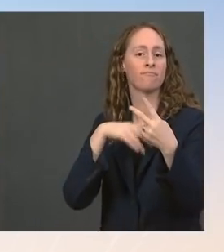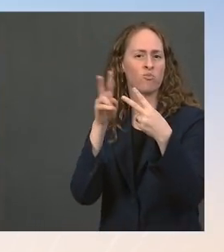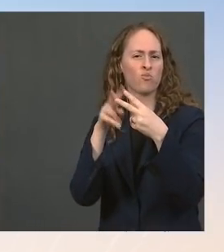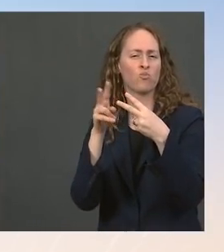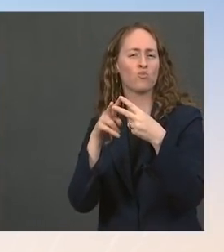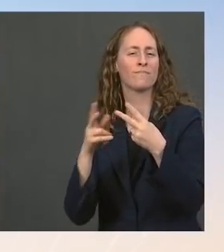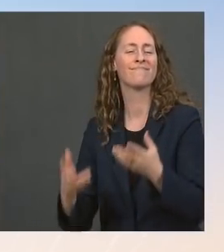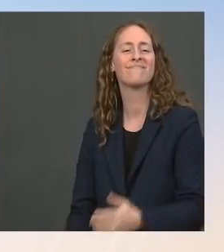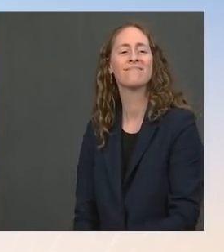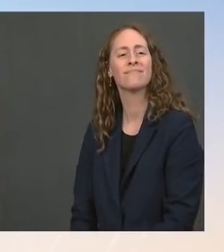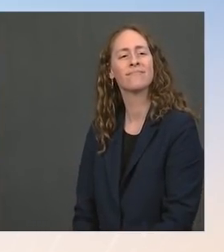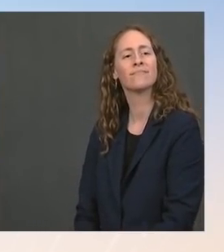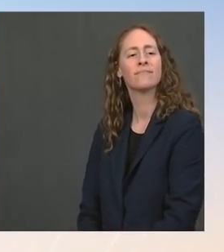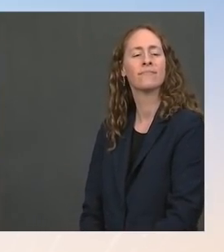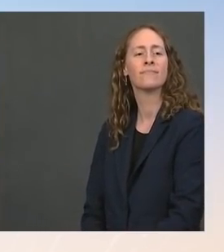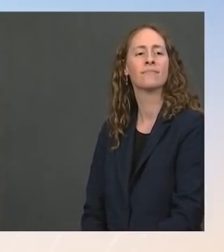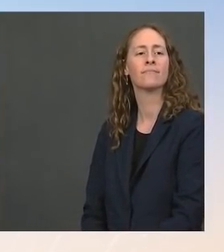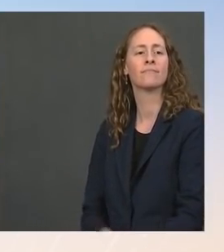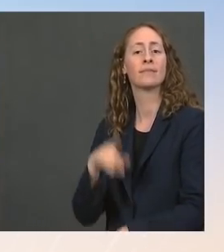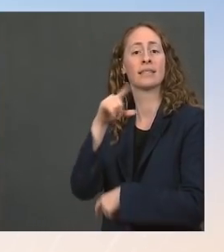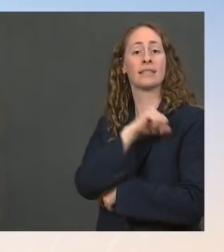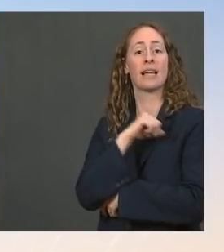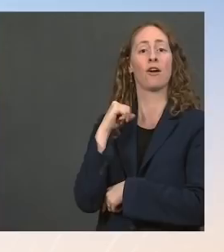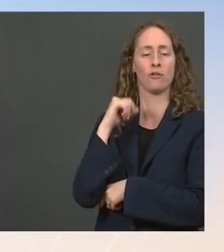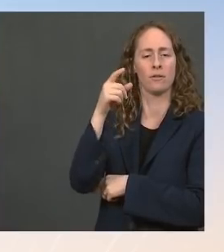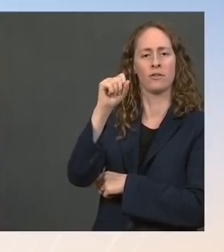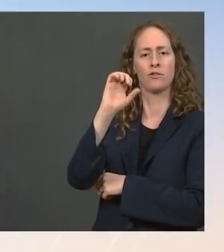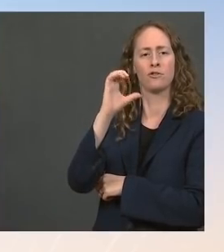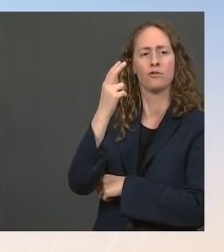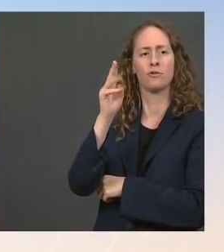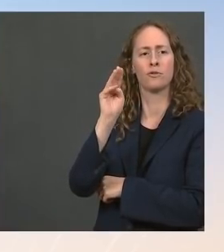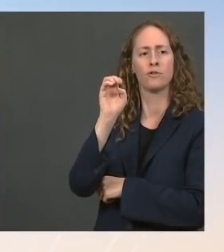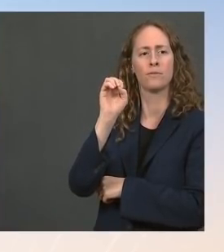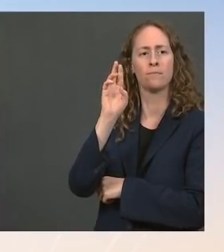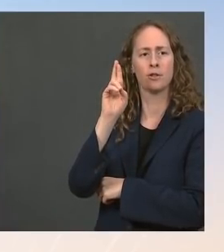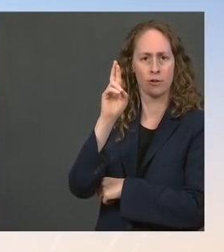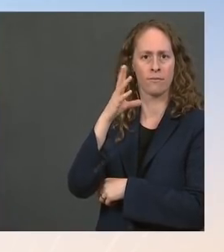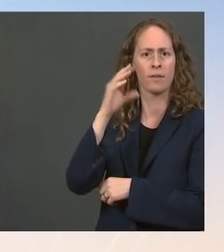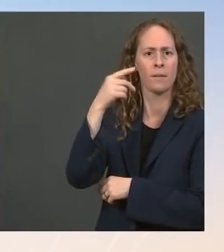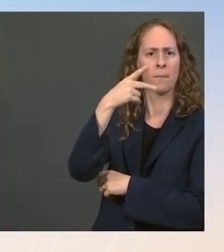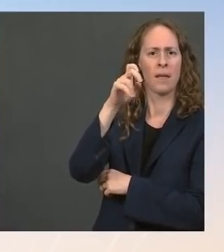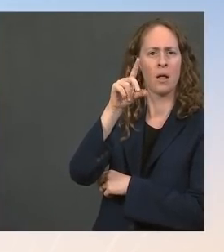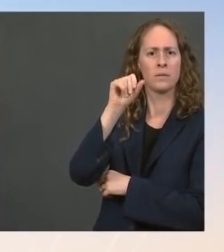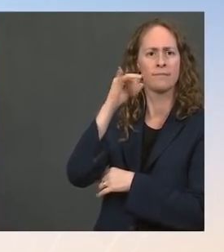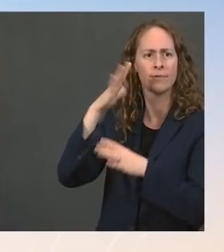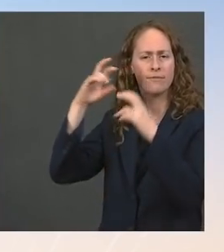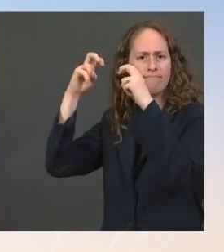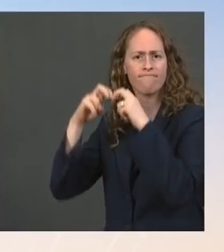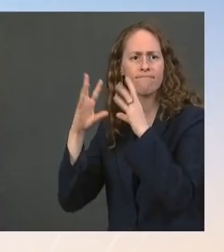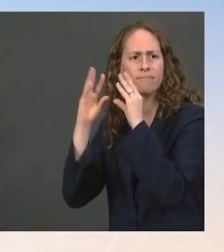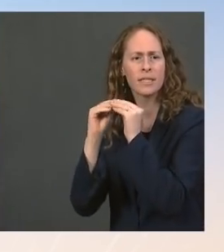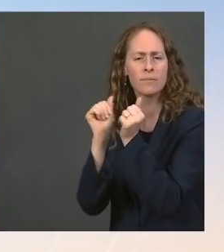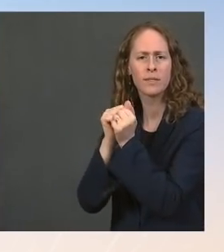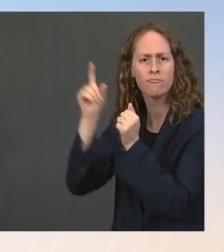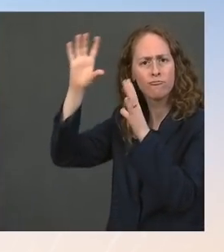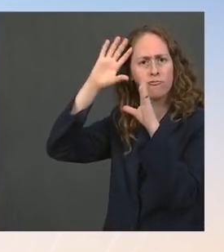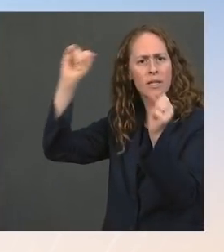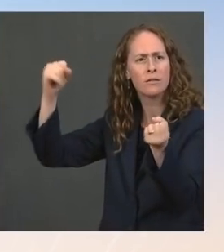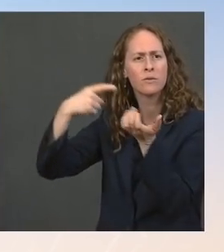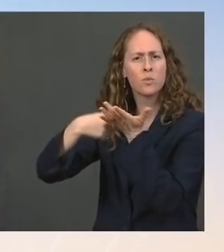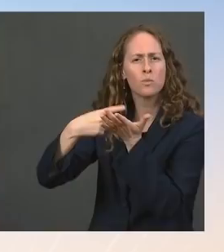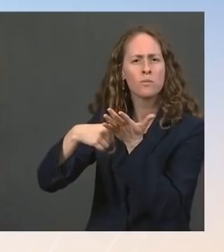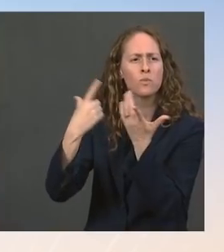Senator Schumer and Speaker Pelosi came out and said they have agreement with the White House on a menu of options to pay for the